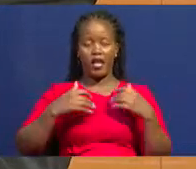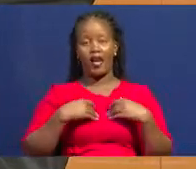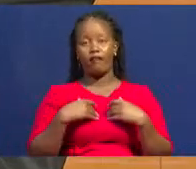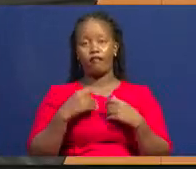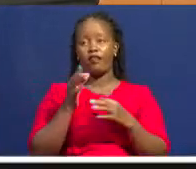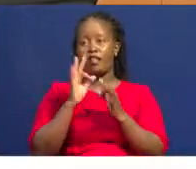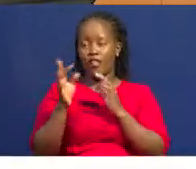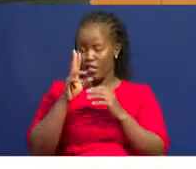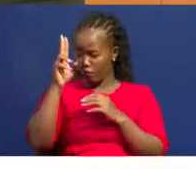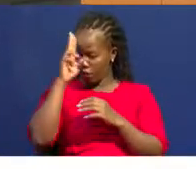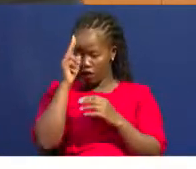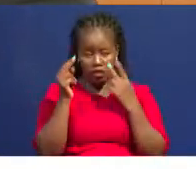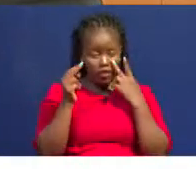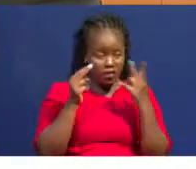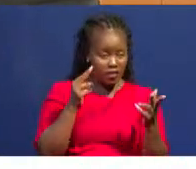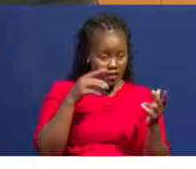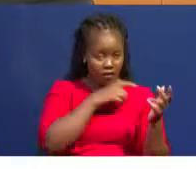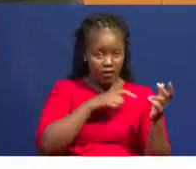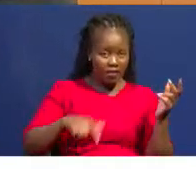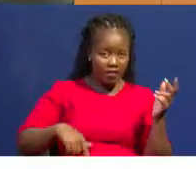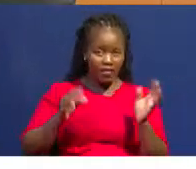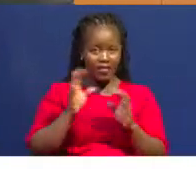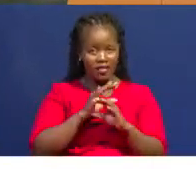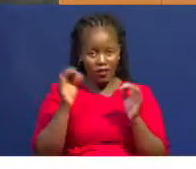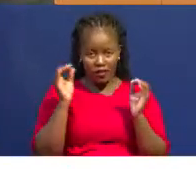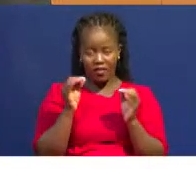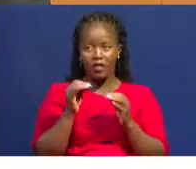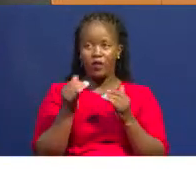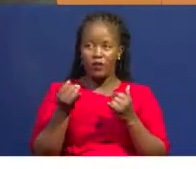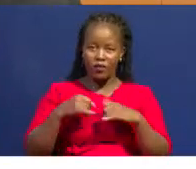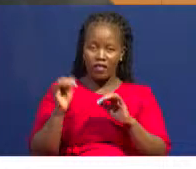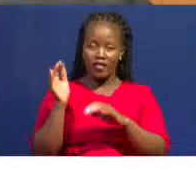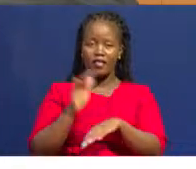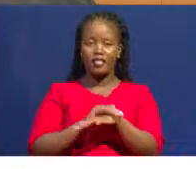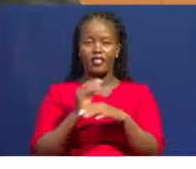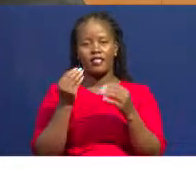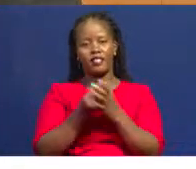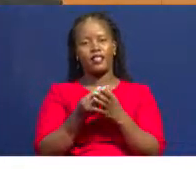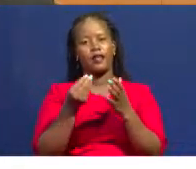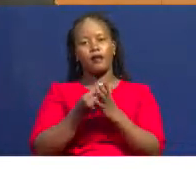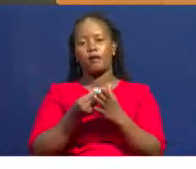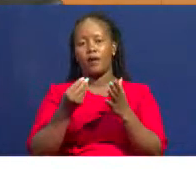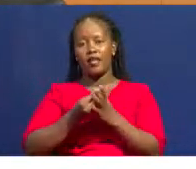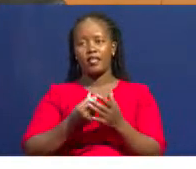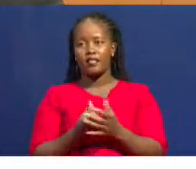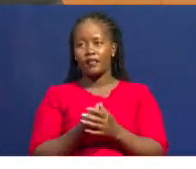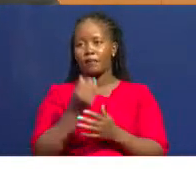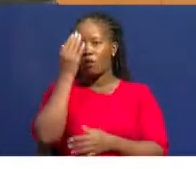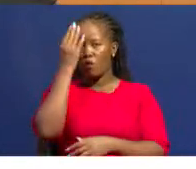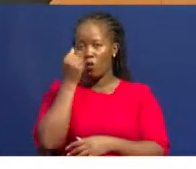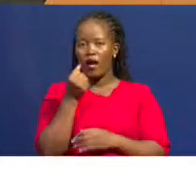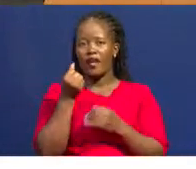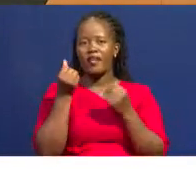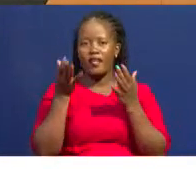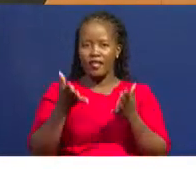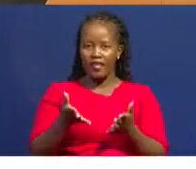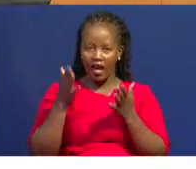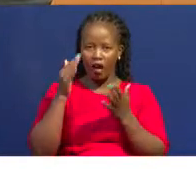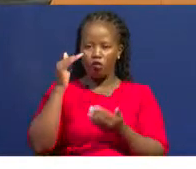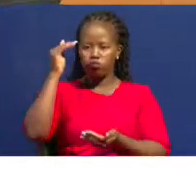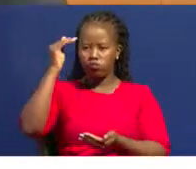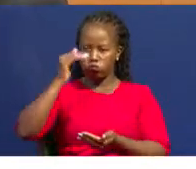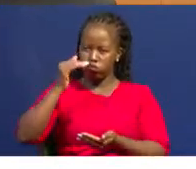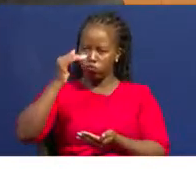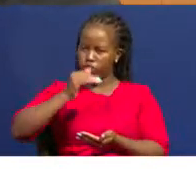safety belt in that matatu, that is a cash cow where they will start getting money. So this is where you see the trade now is coming down for